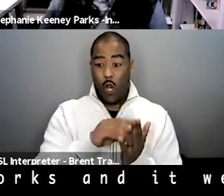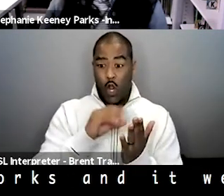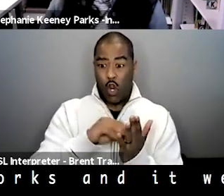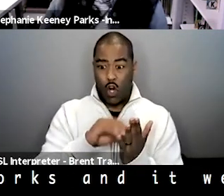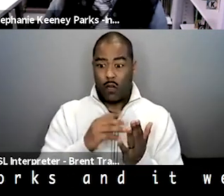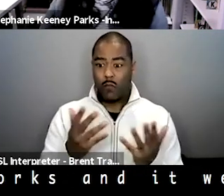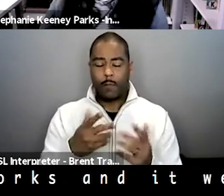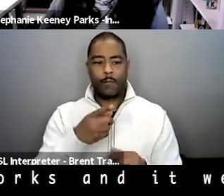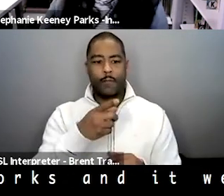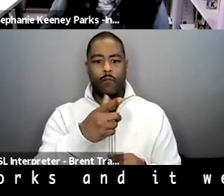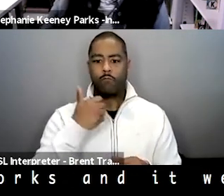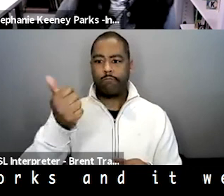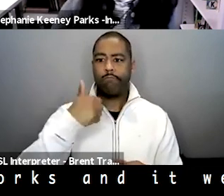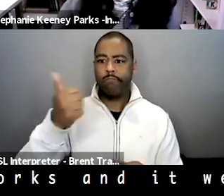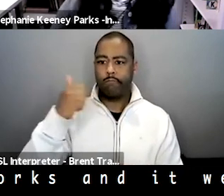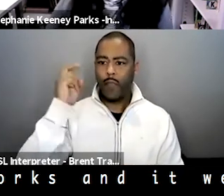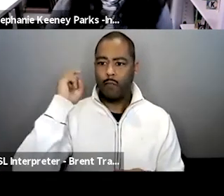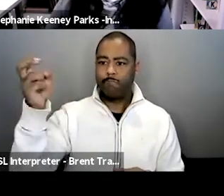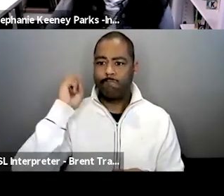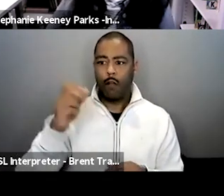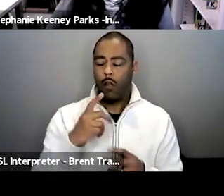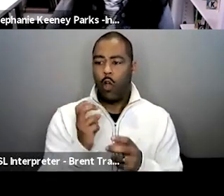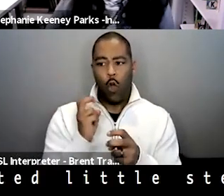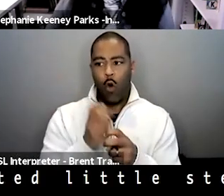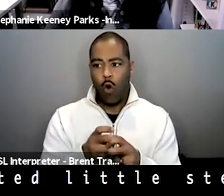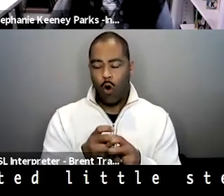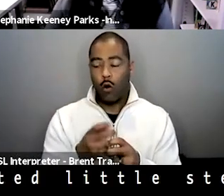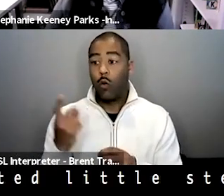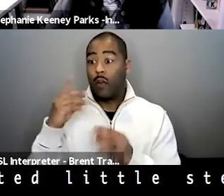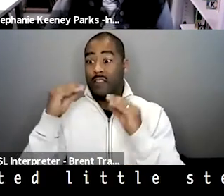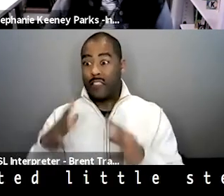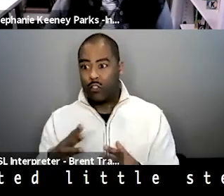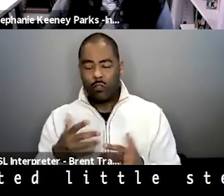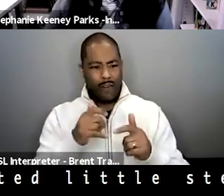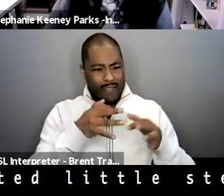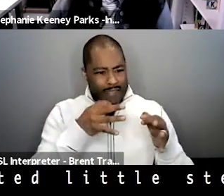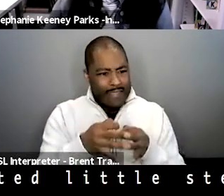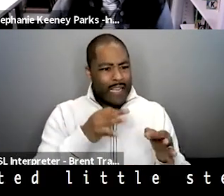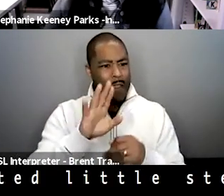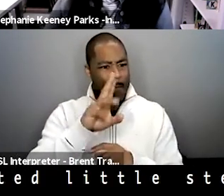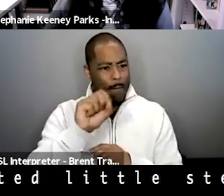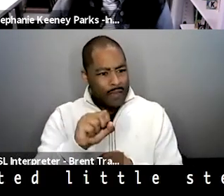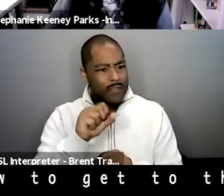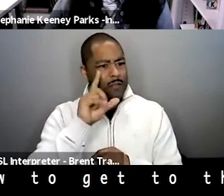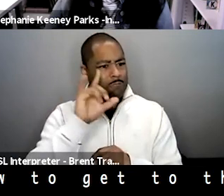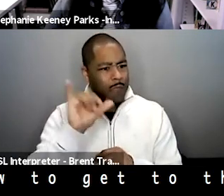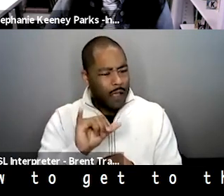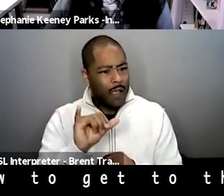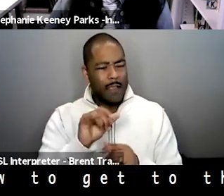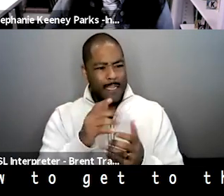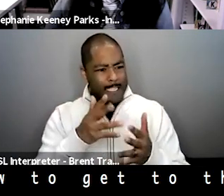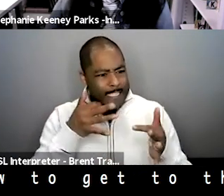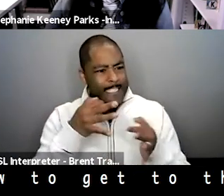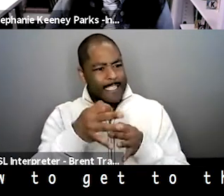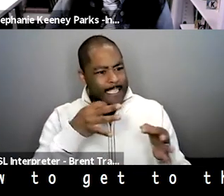a teacher spent hours and hours and hours teaching him how the bus works. And it went on for weeks. They